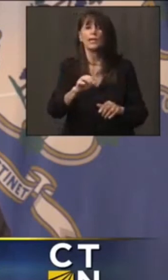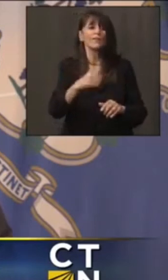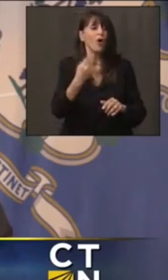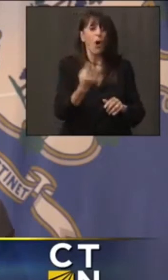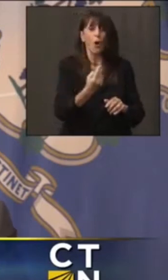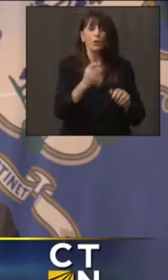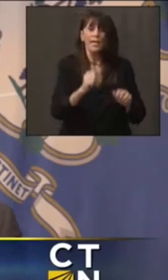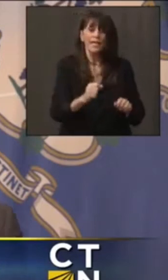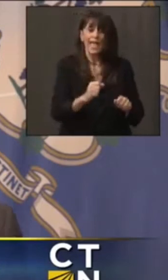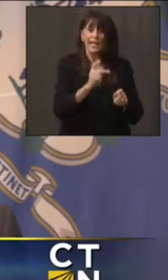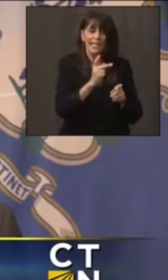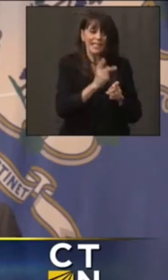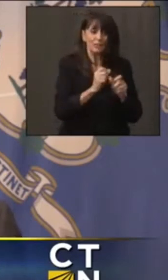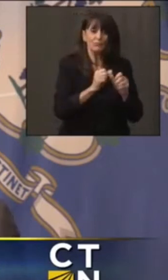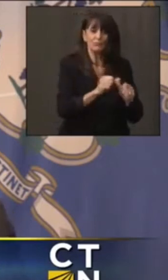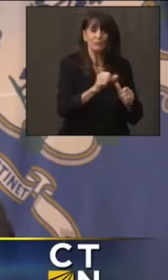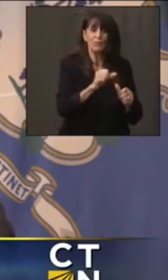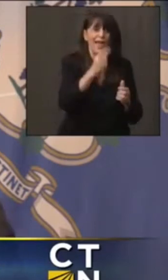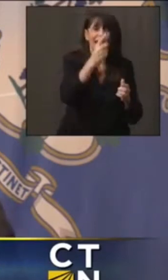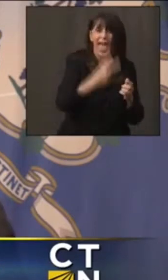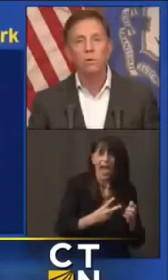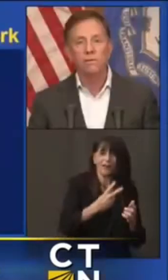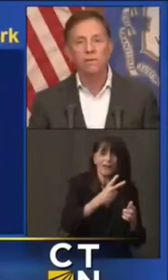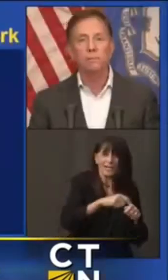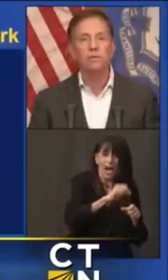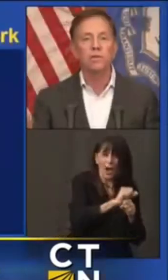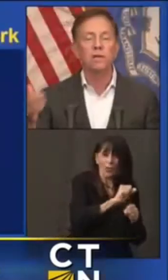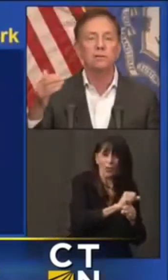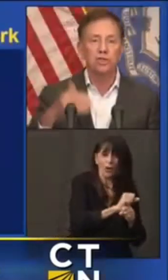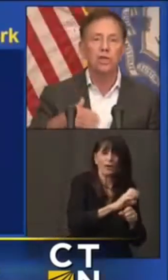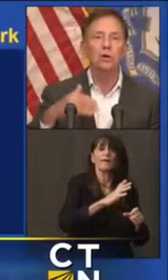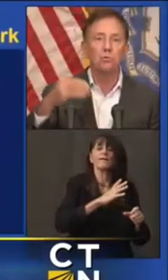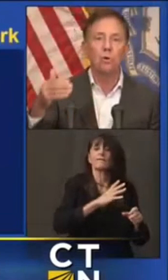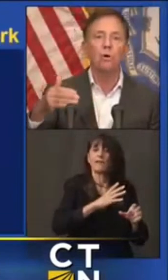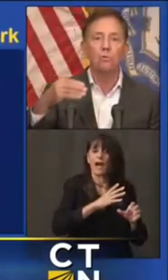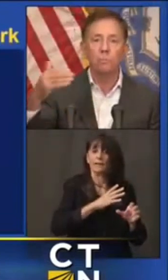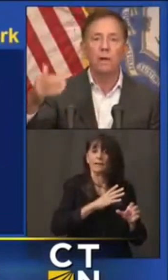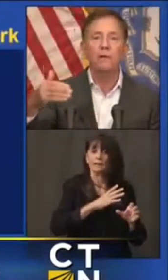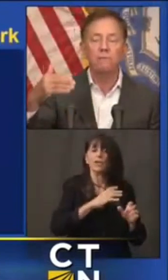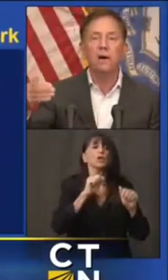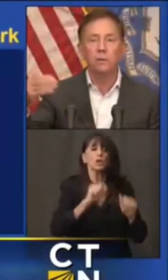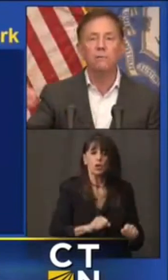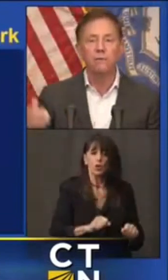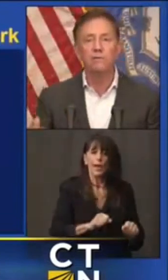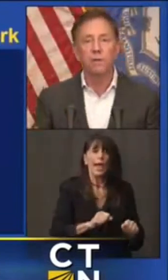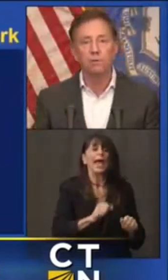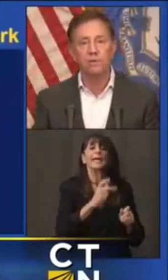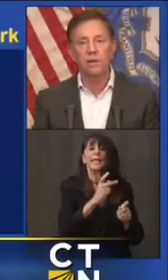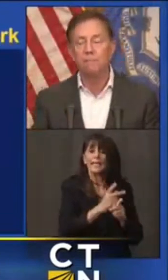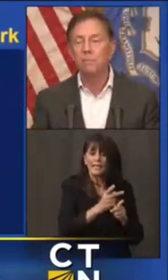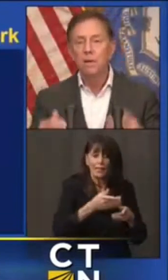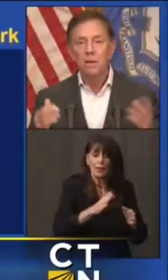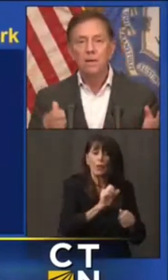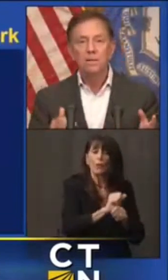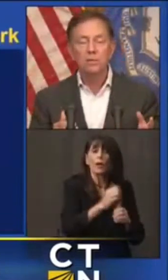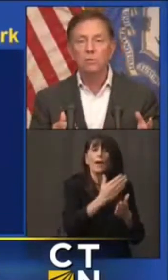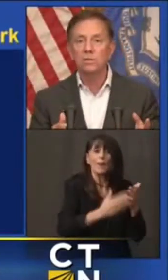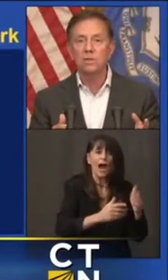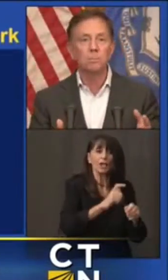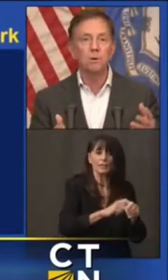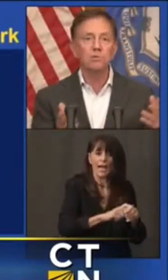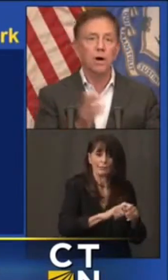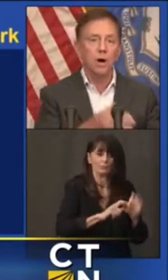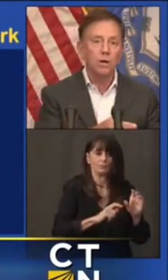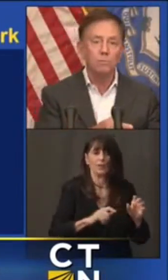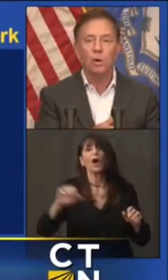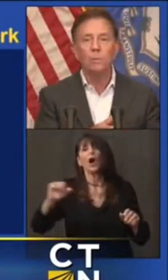50% of their time, keep them on board for 50%. Shared work will pay for the other 50%. So it's, as